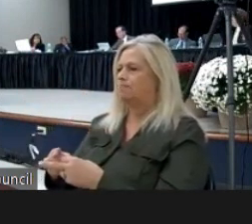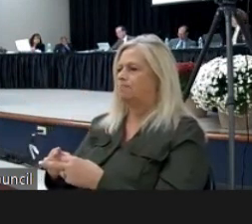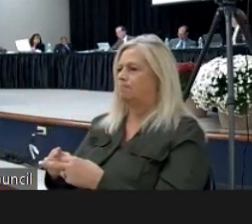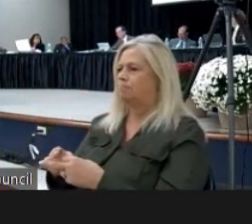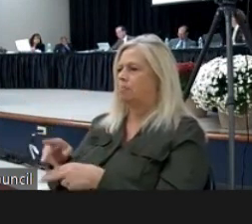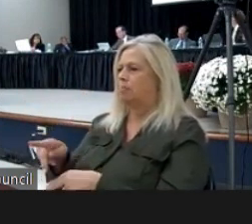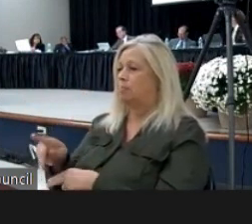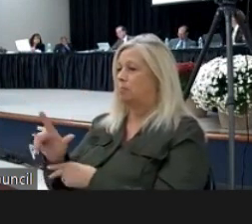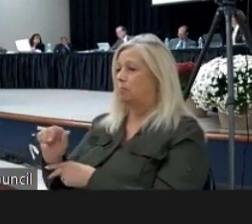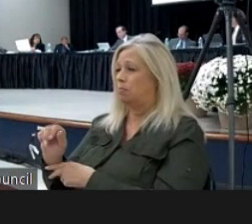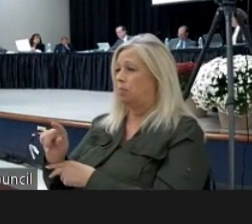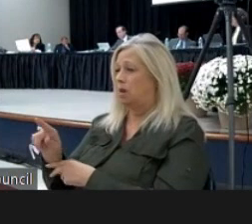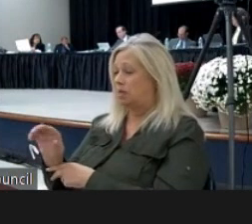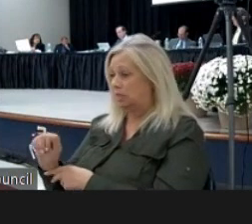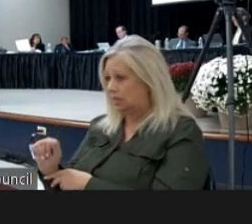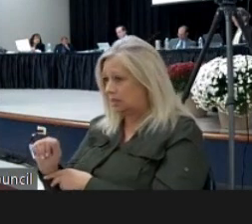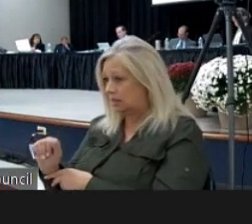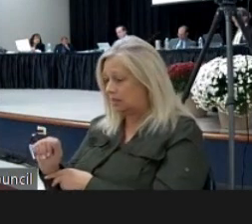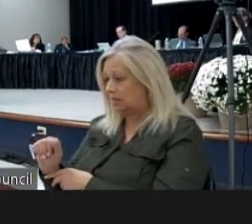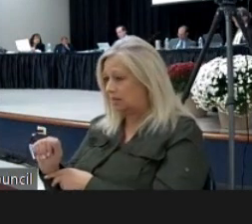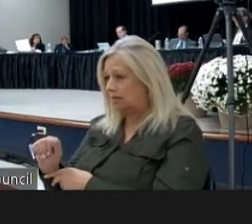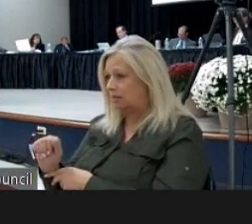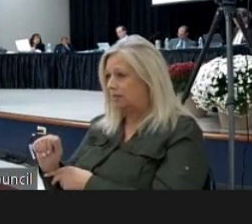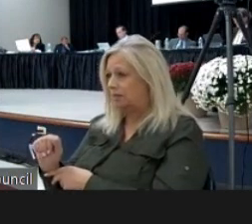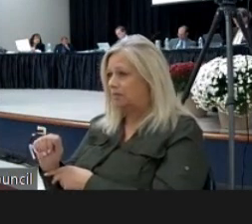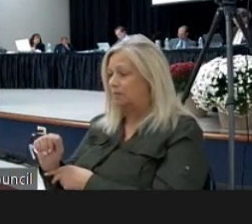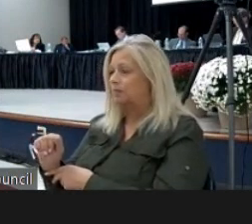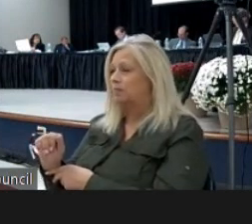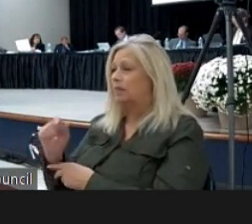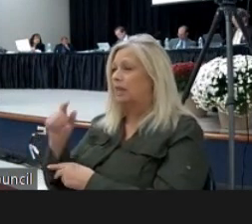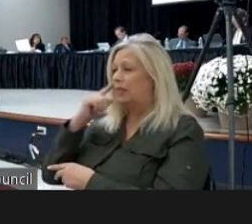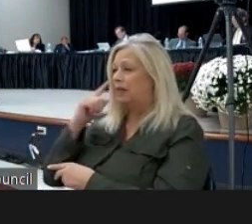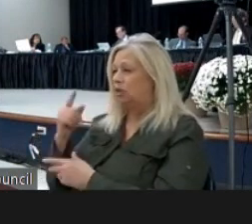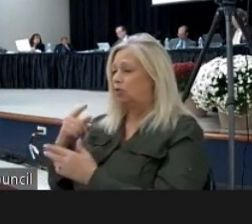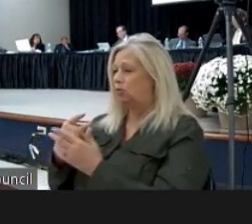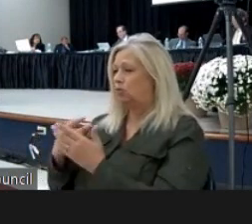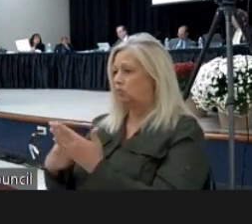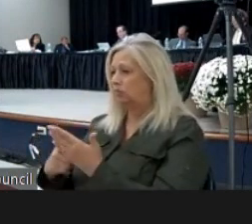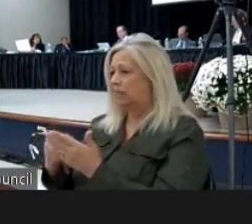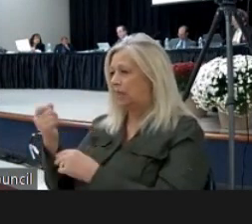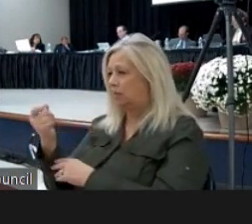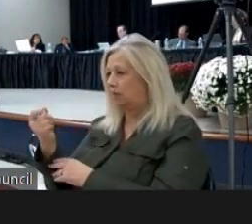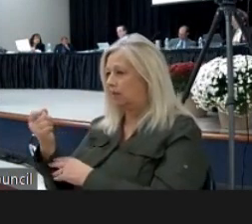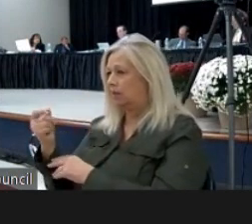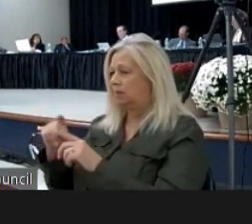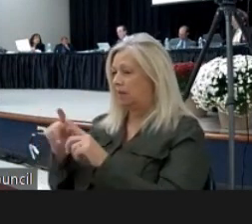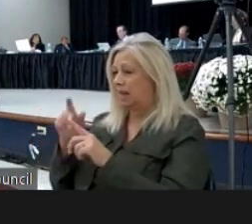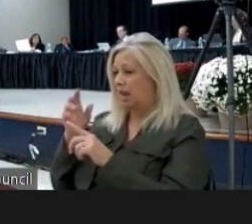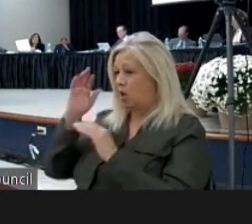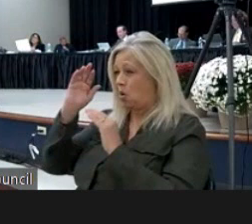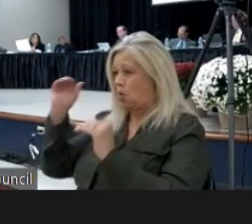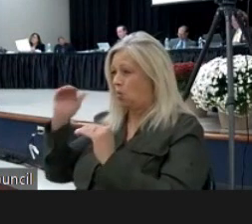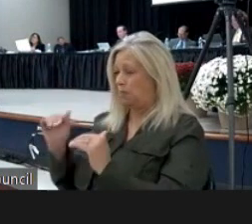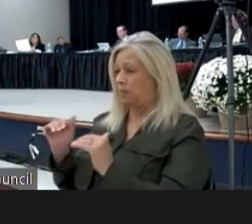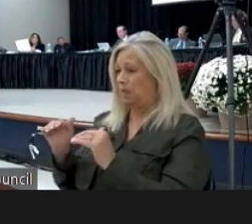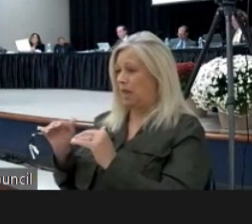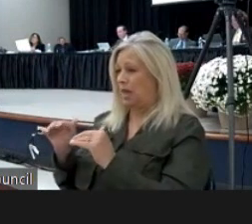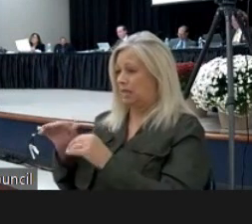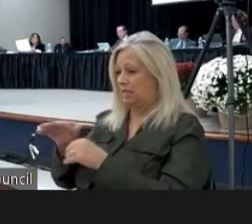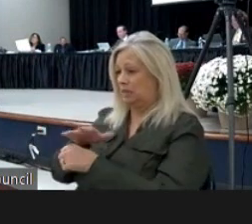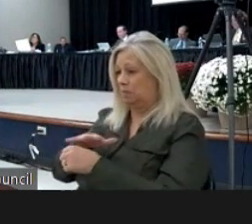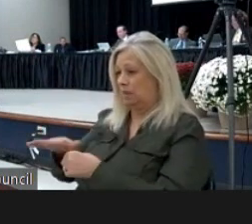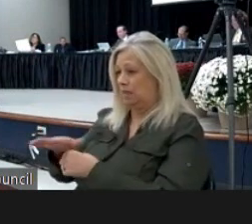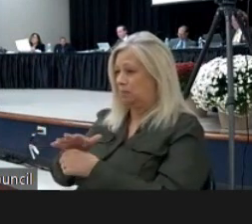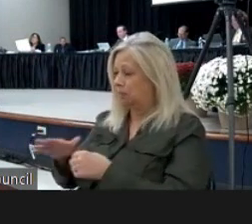plaza. I mean, I think you spoke on this a little bit, but my hope is that that space will be fully activated